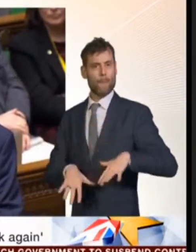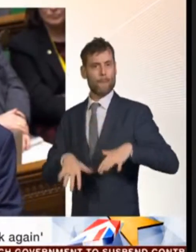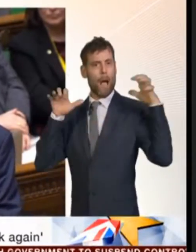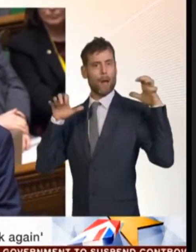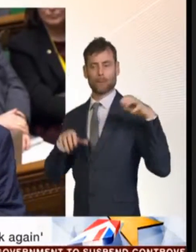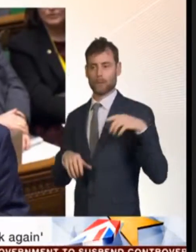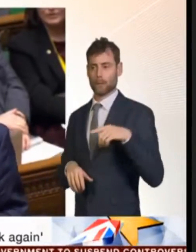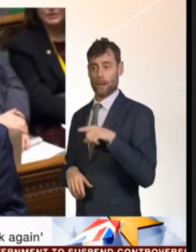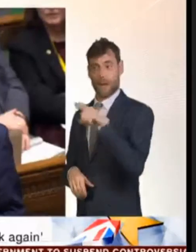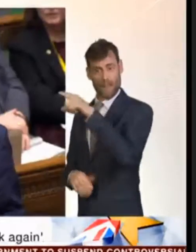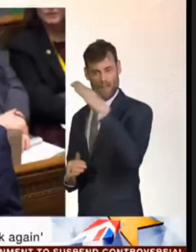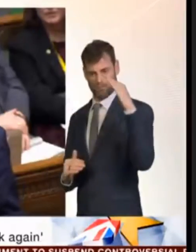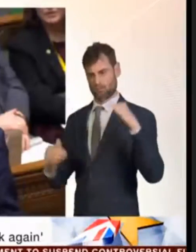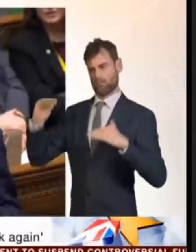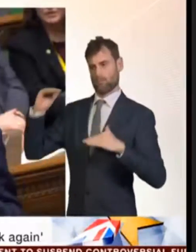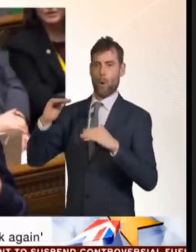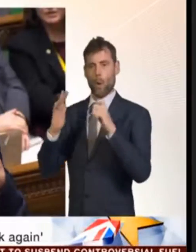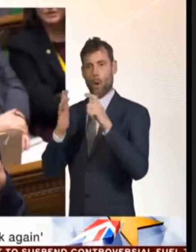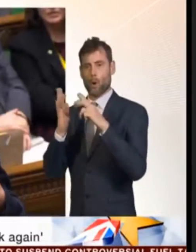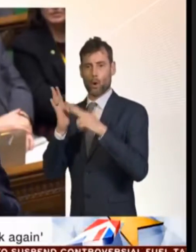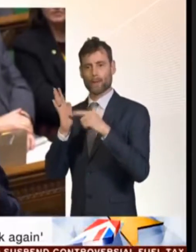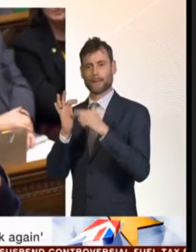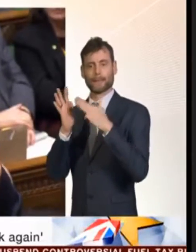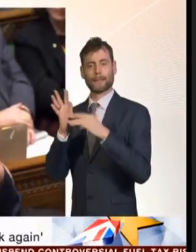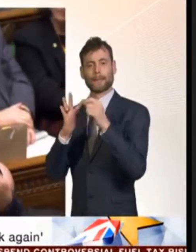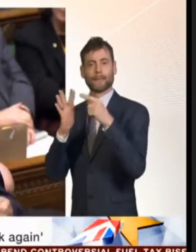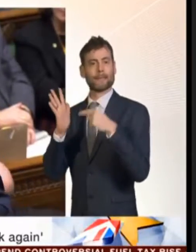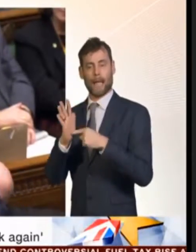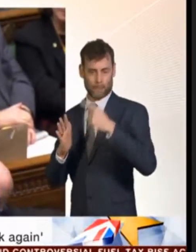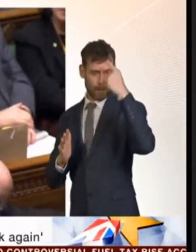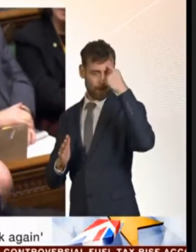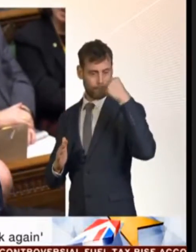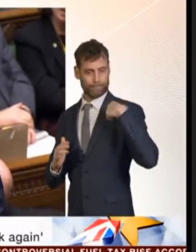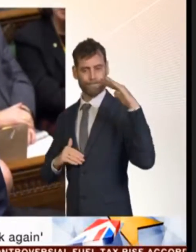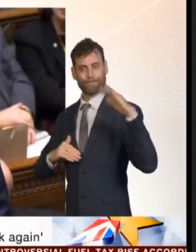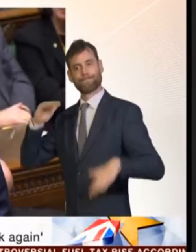themselves in contempt of Parliament. And as for the legal